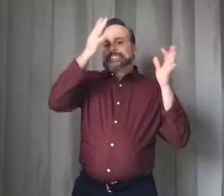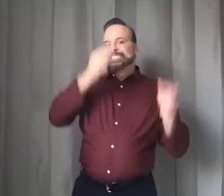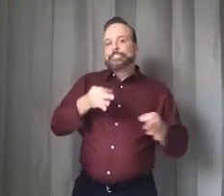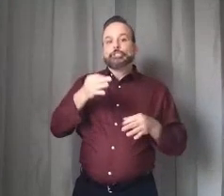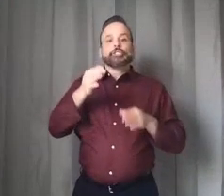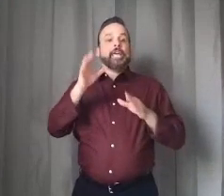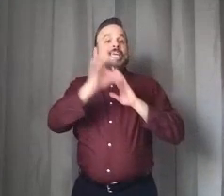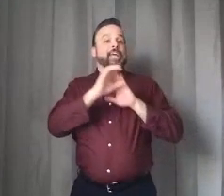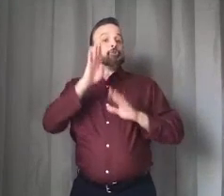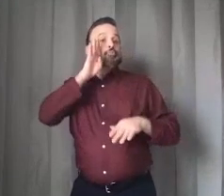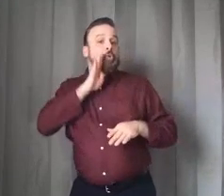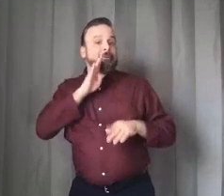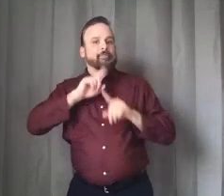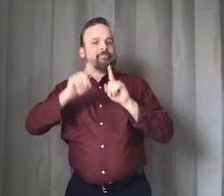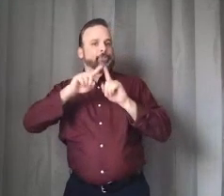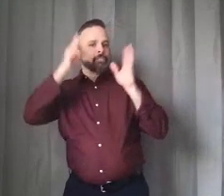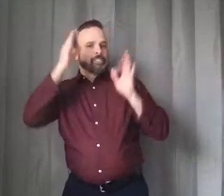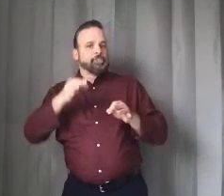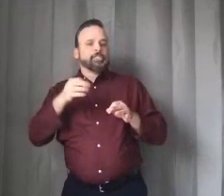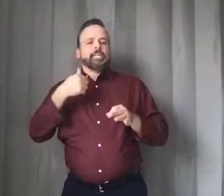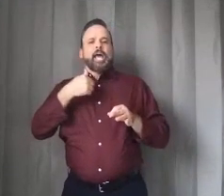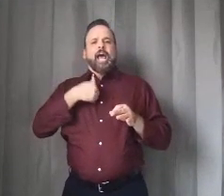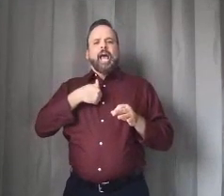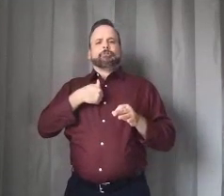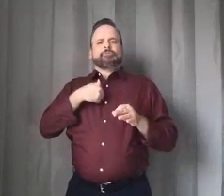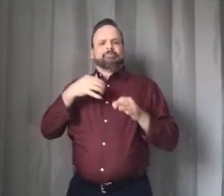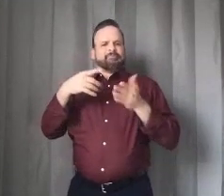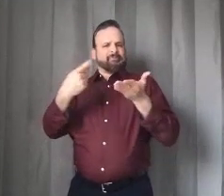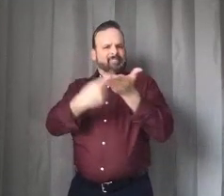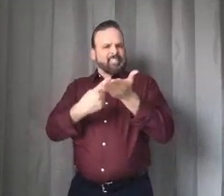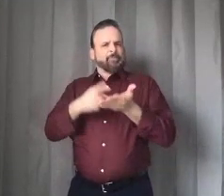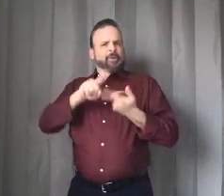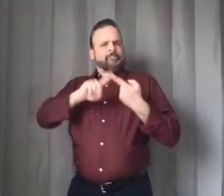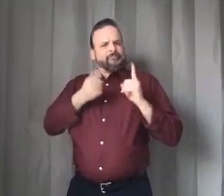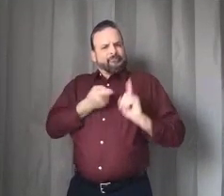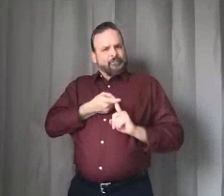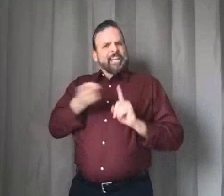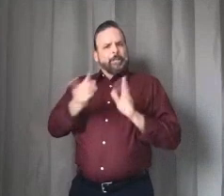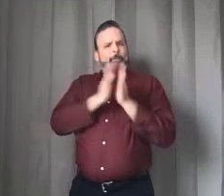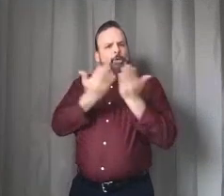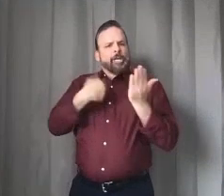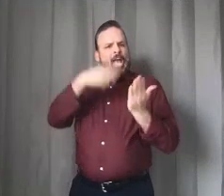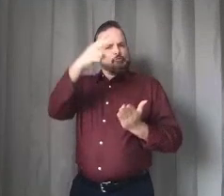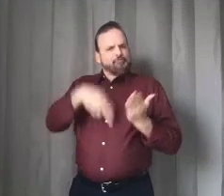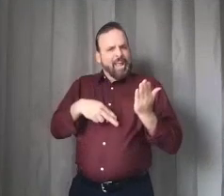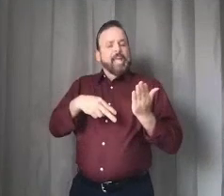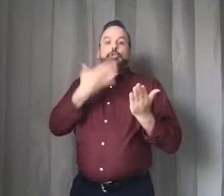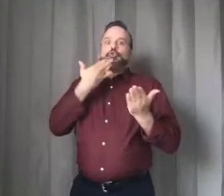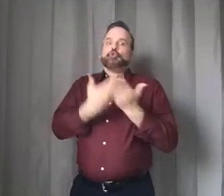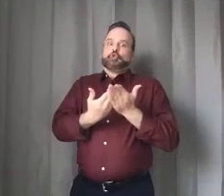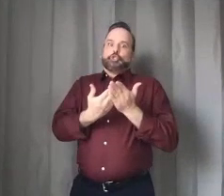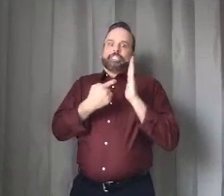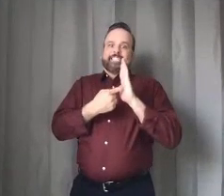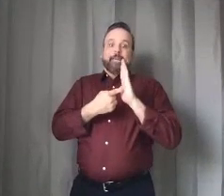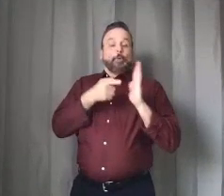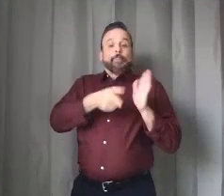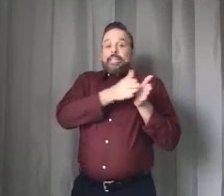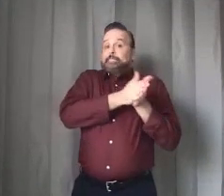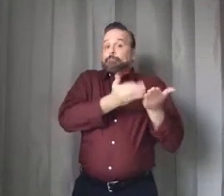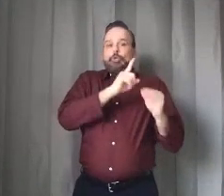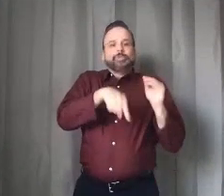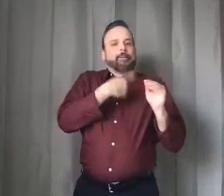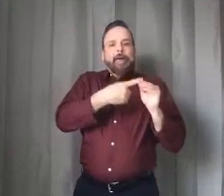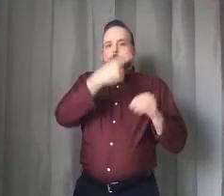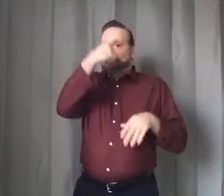friends about one scene in a book that I read where it was like a perfect case in point, where it's like, this wasn't a book about being Black.